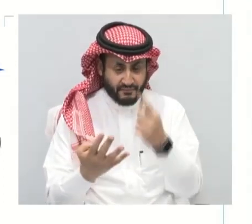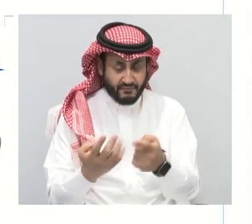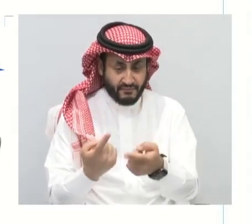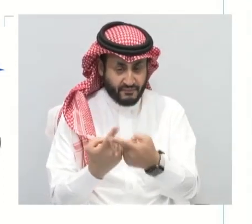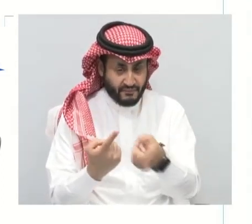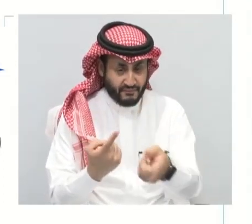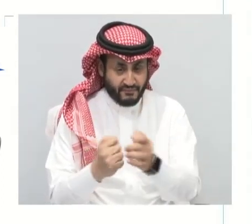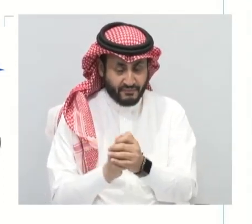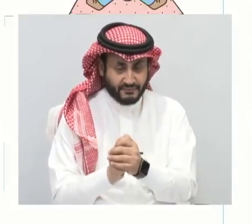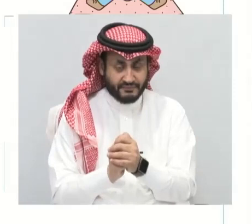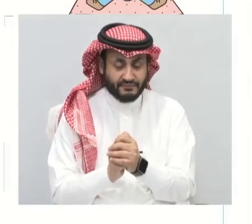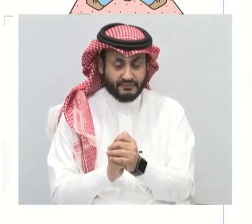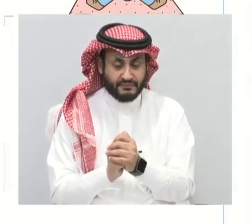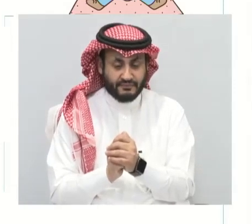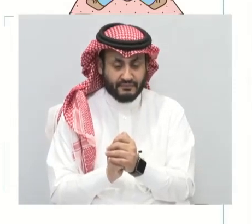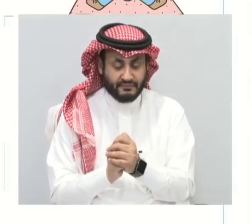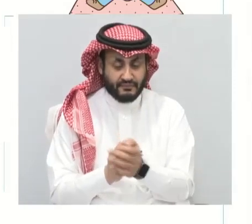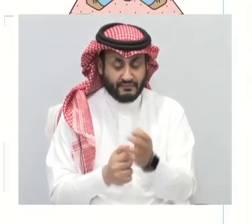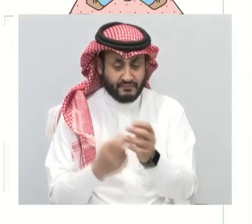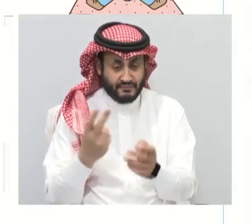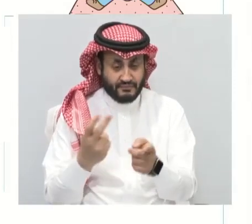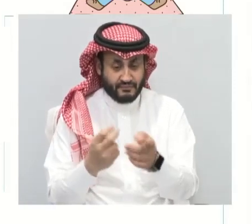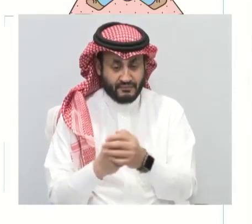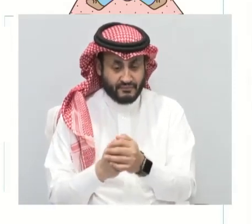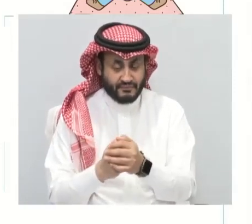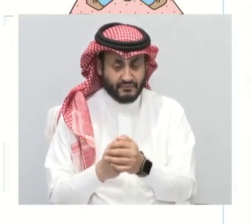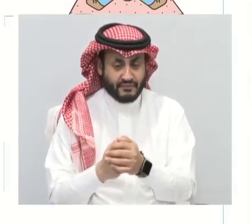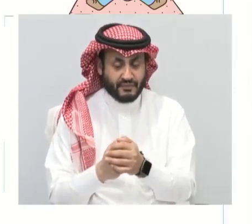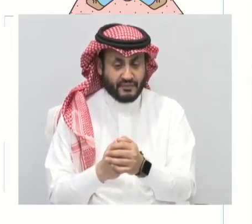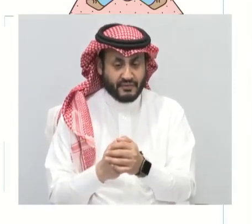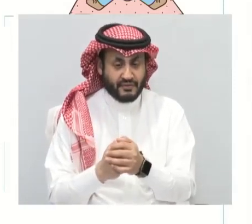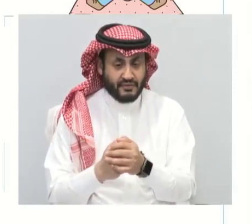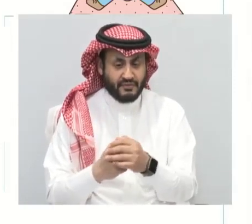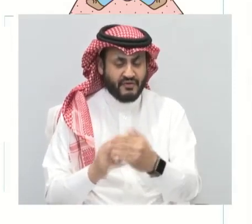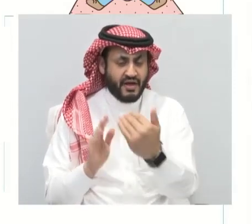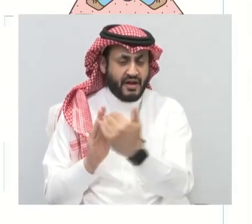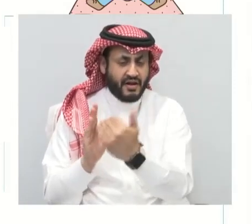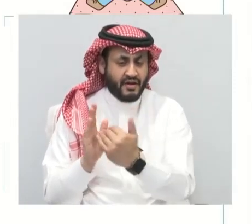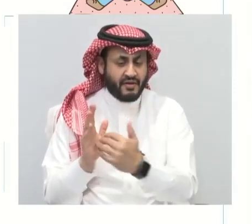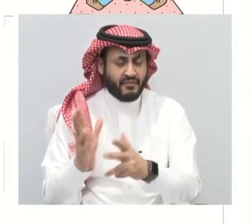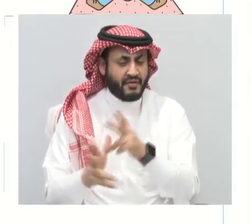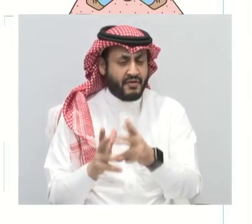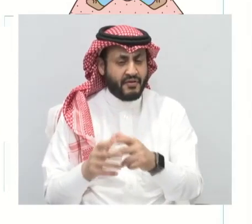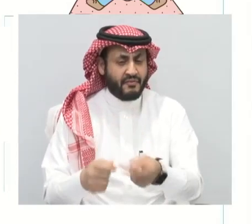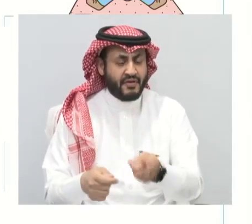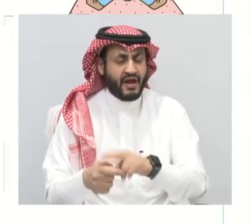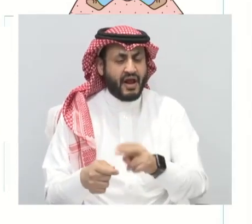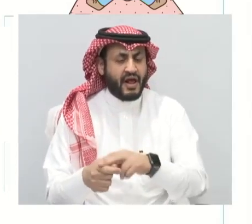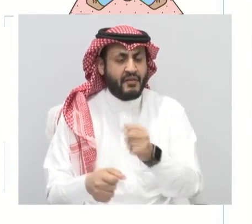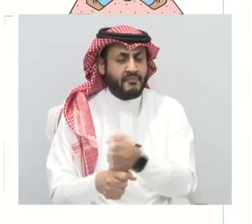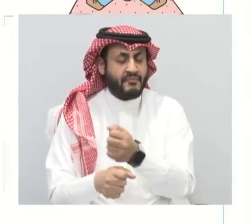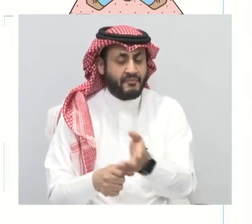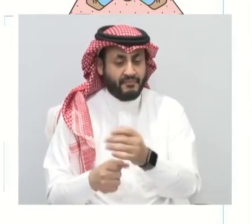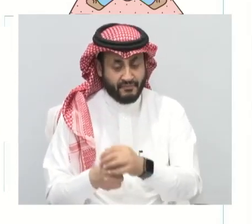is the first paragraph of the writing, and here is the second. She is giving her some instructions about the daily chores